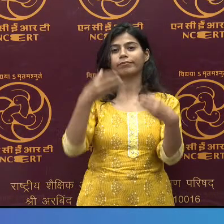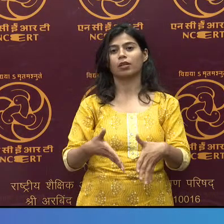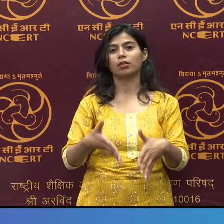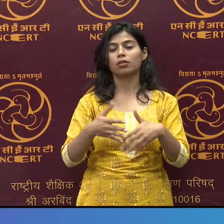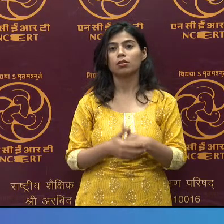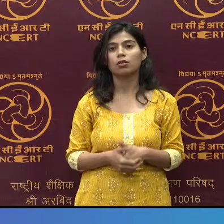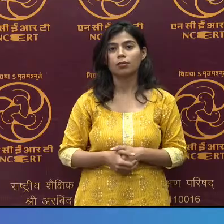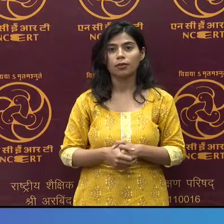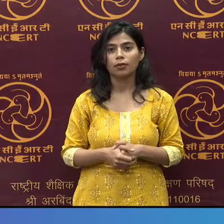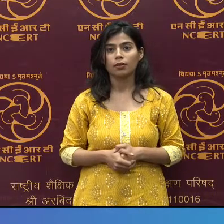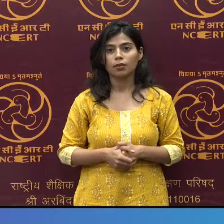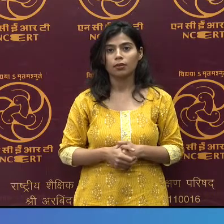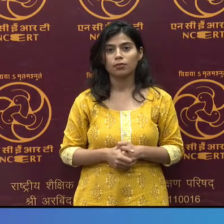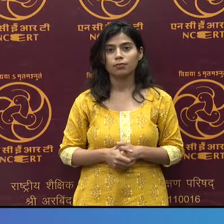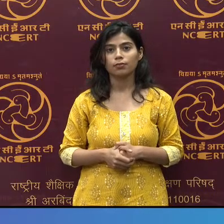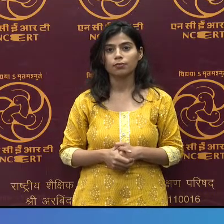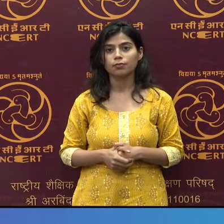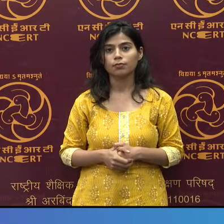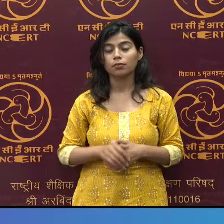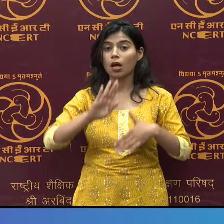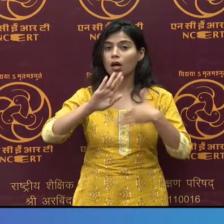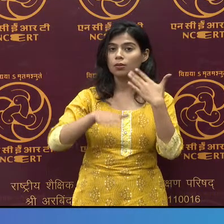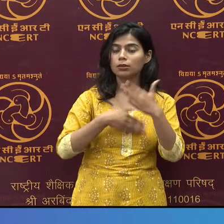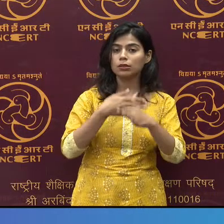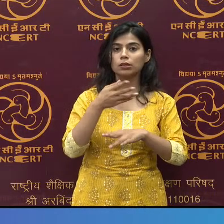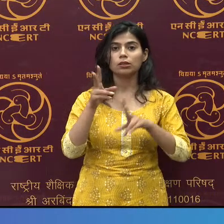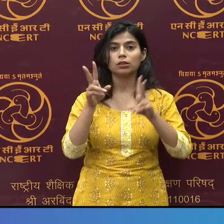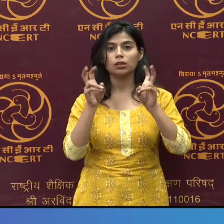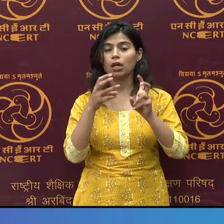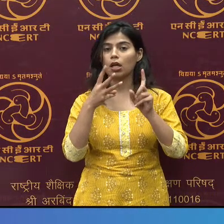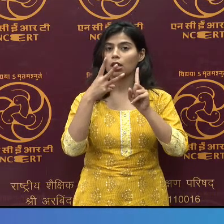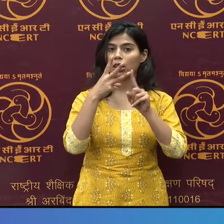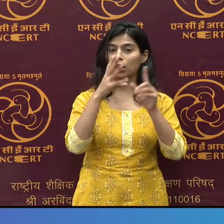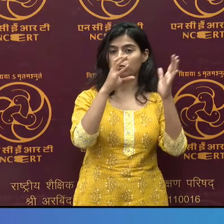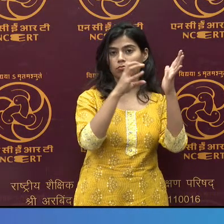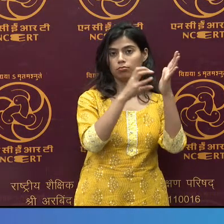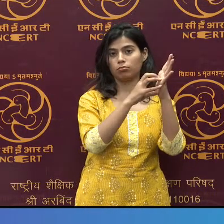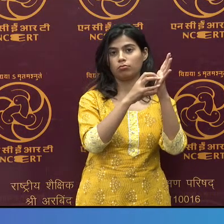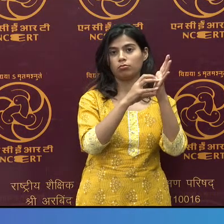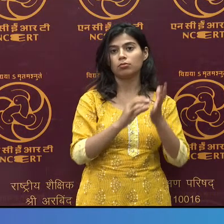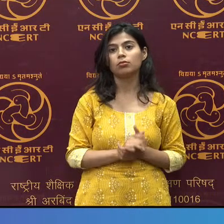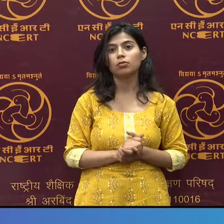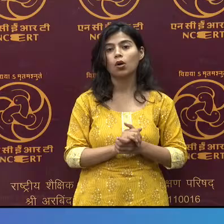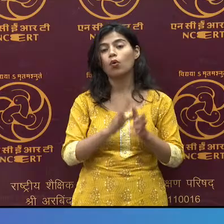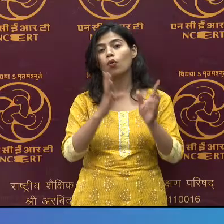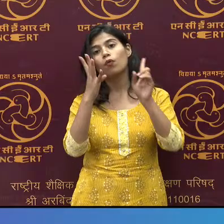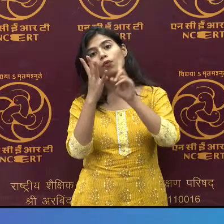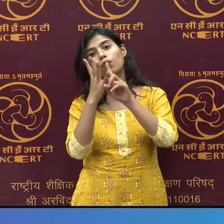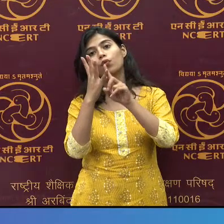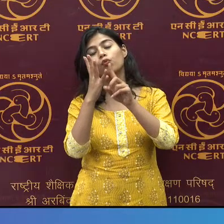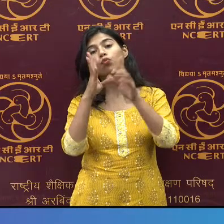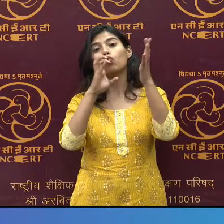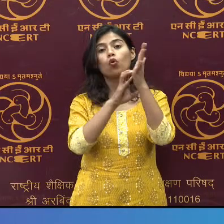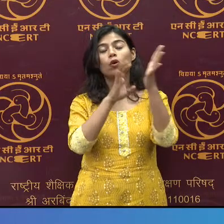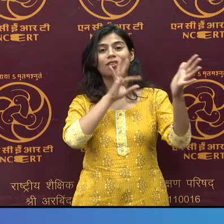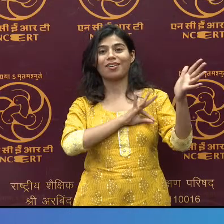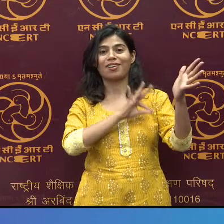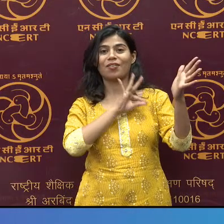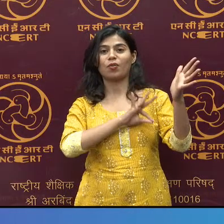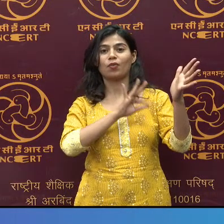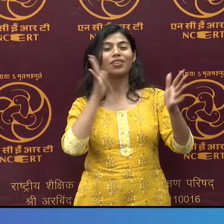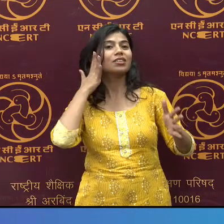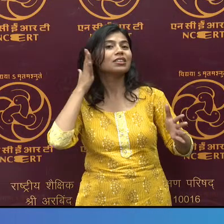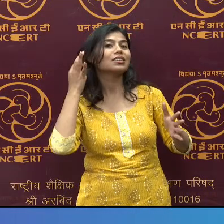institute. So, next we can talk about this in the third paragraph. These coaching institutes take advantage of the ignorance